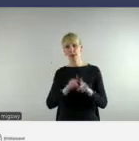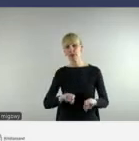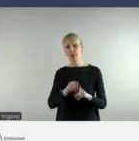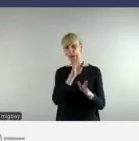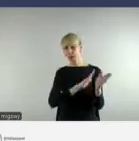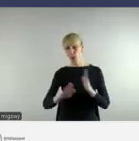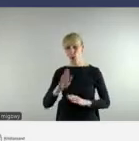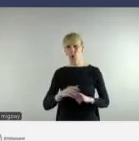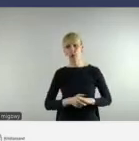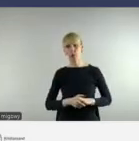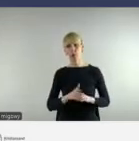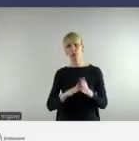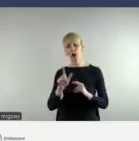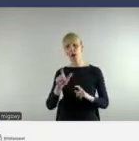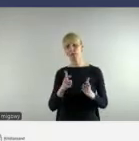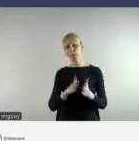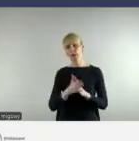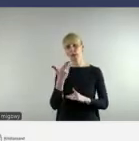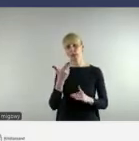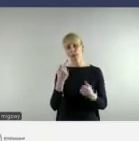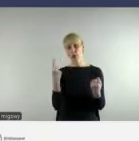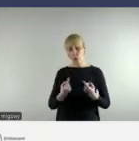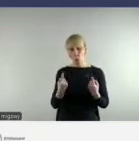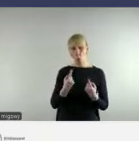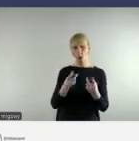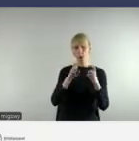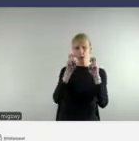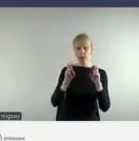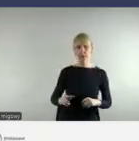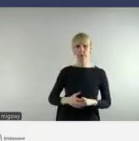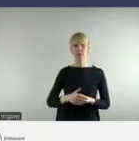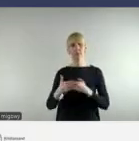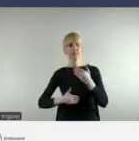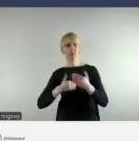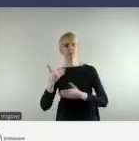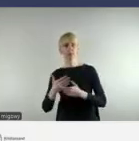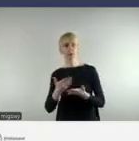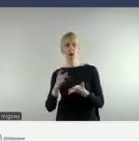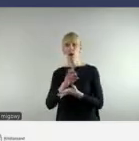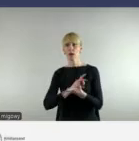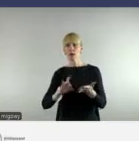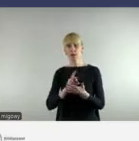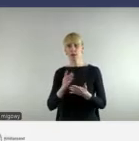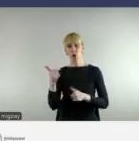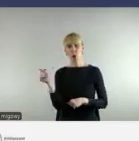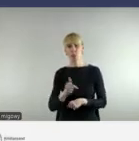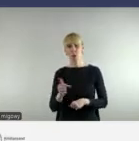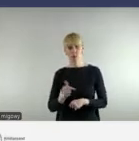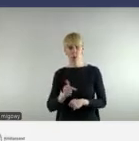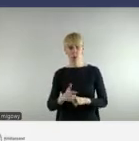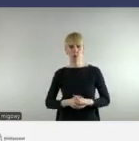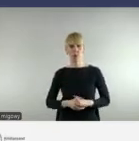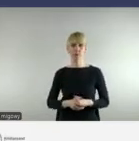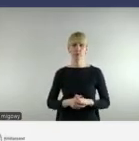obligations. And the regulations on municipal emergency preparedness requires the content, involvement, follow-up,